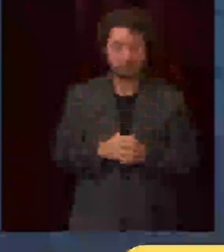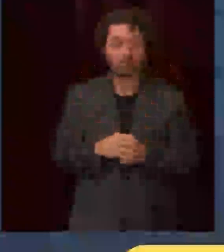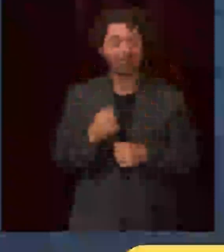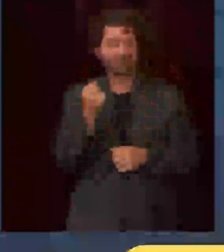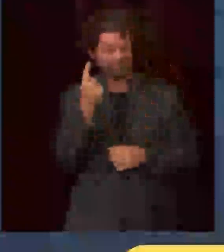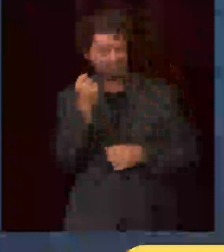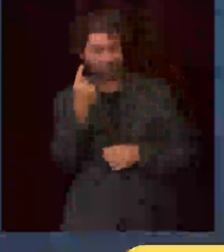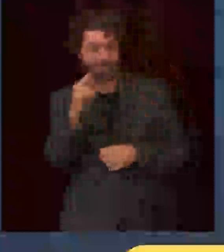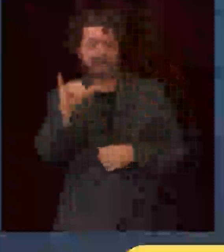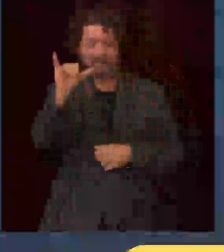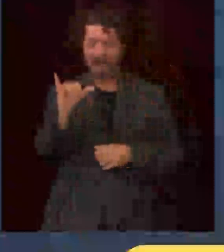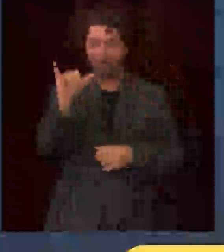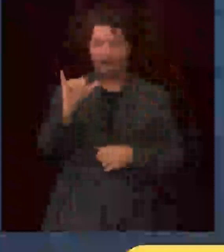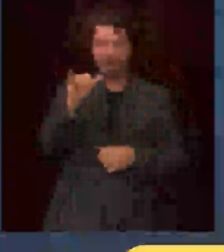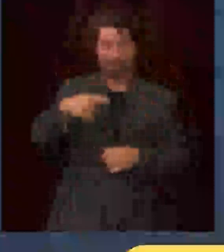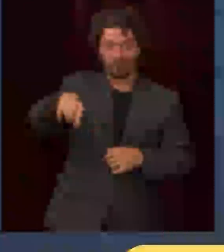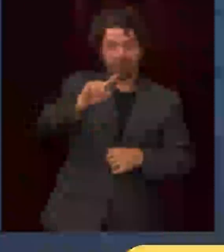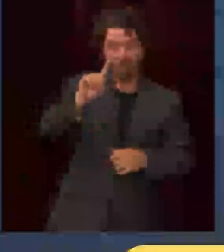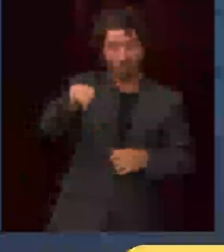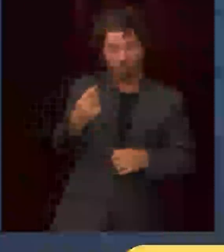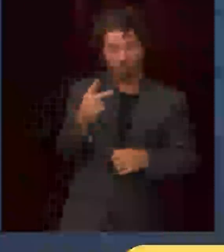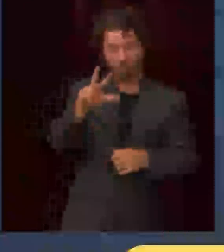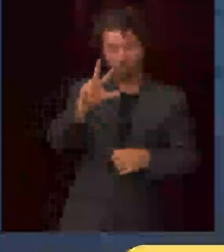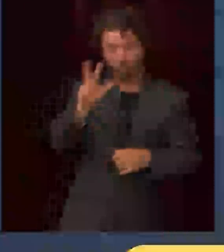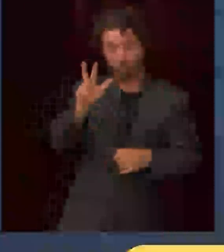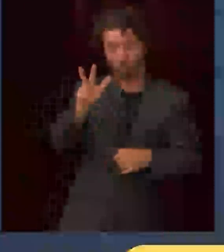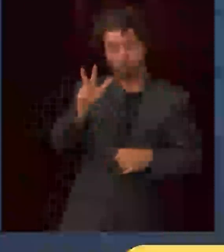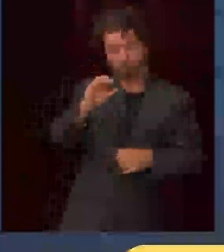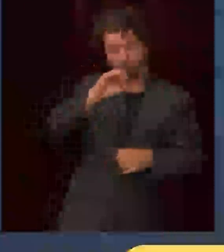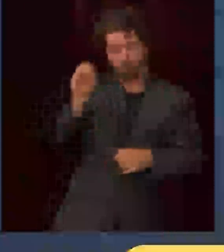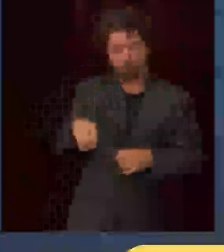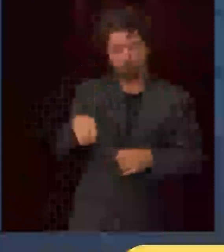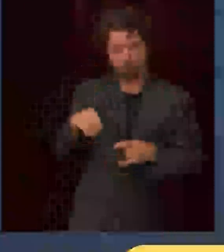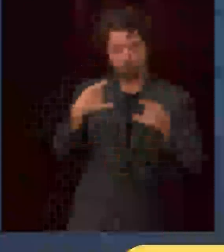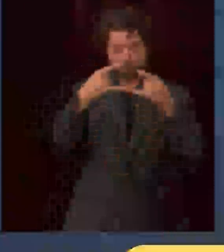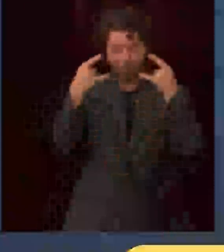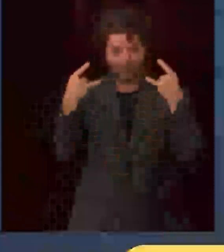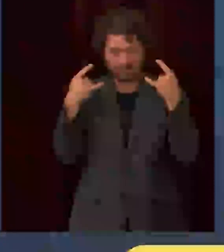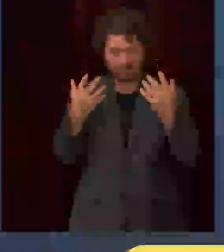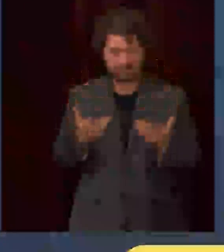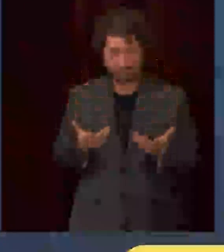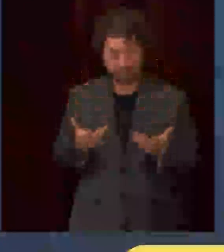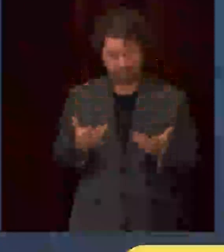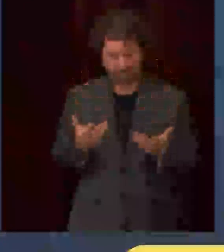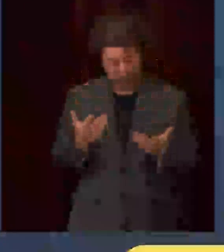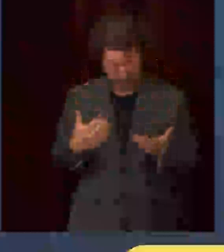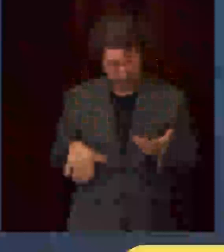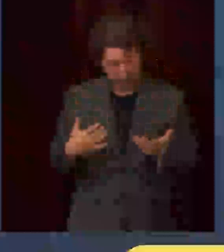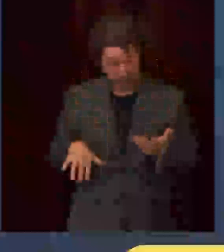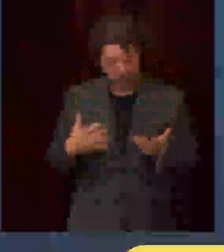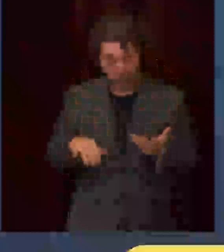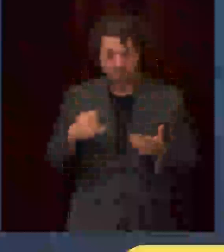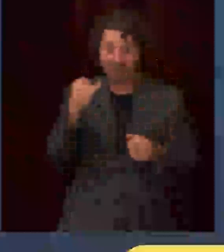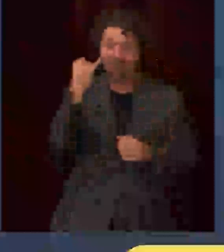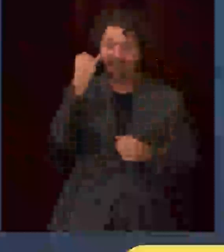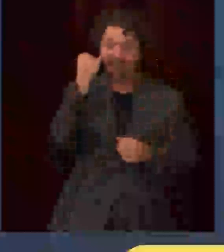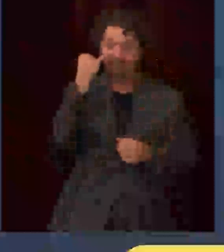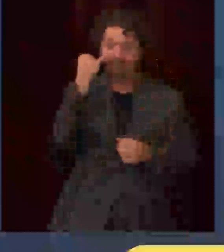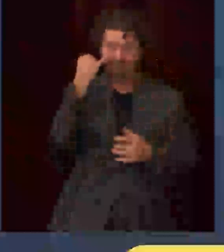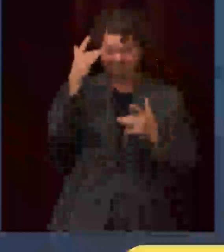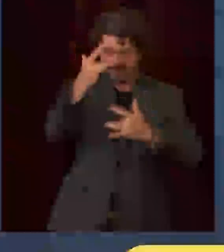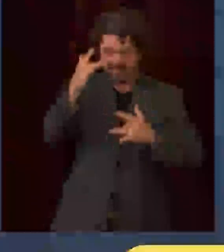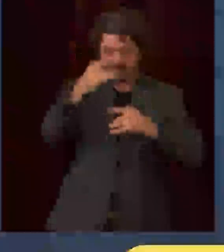have hundreds of infections, an infection rate that's maybe the highest in the western United States, we